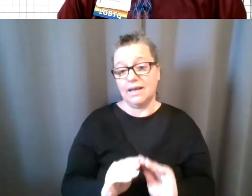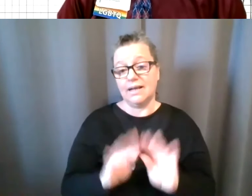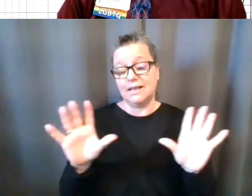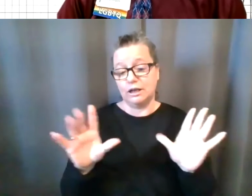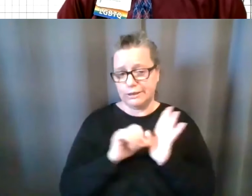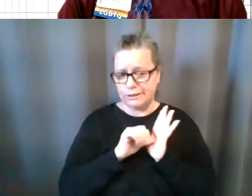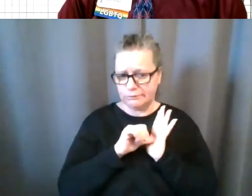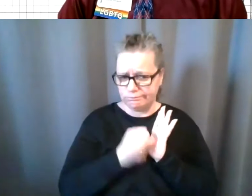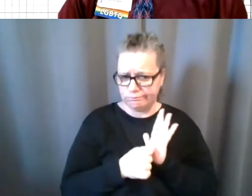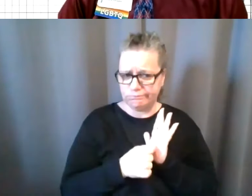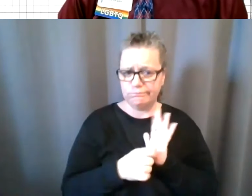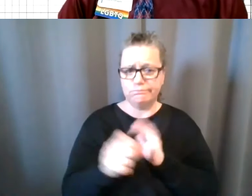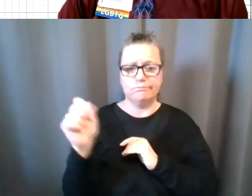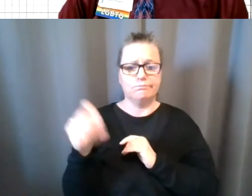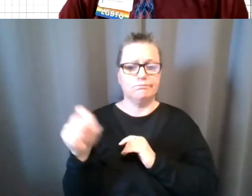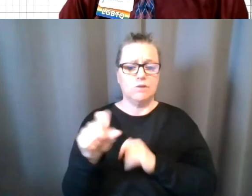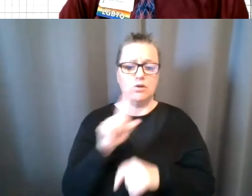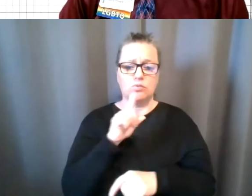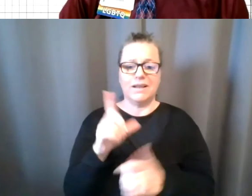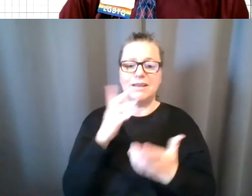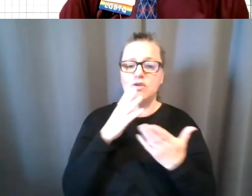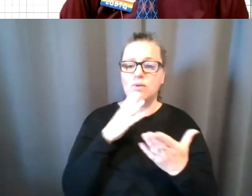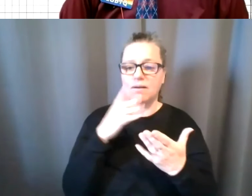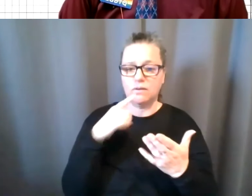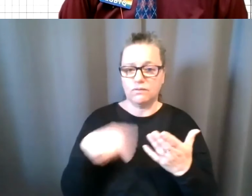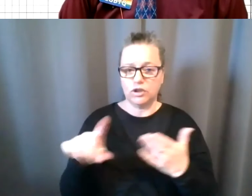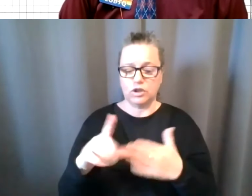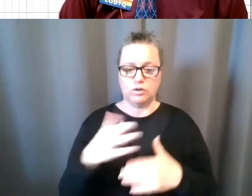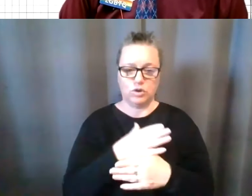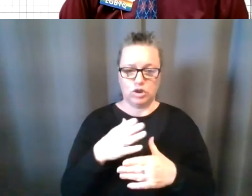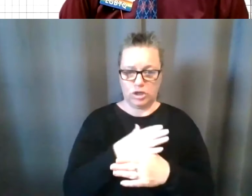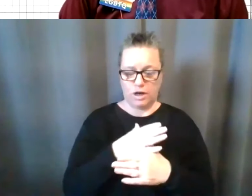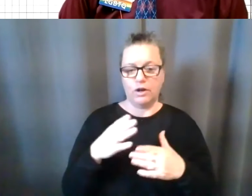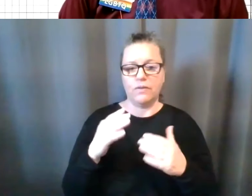impressive, and we're really grateful for you sharing the inequity wheel